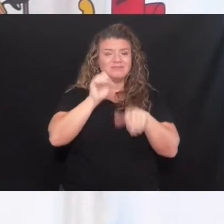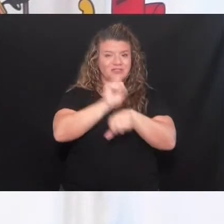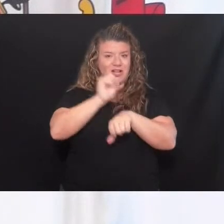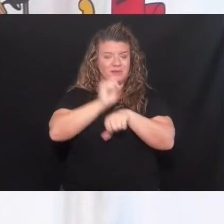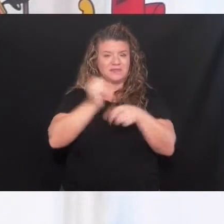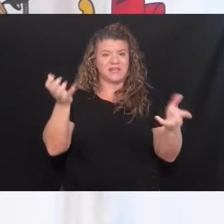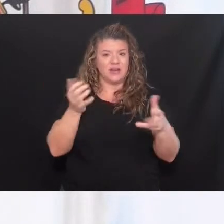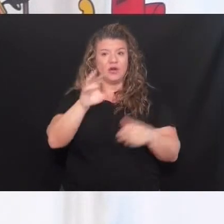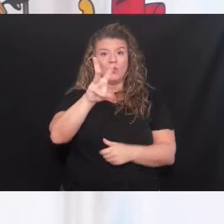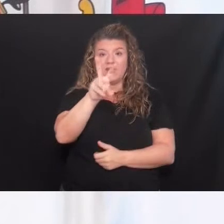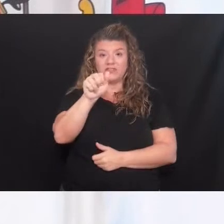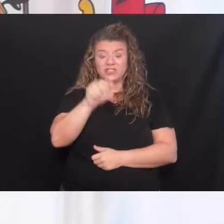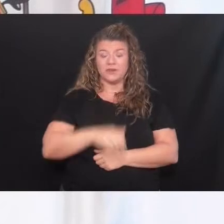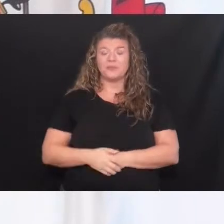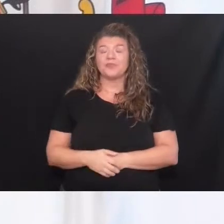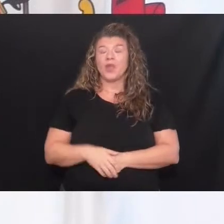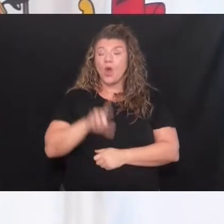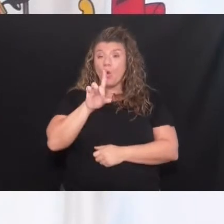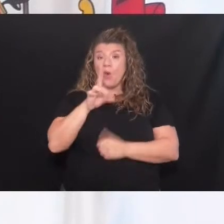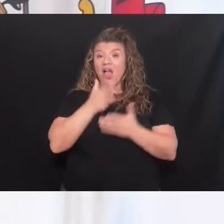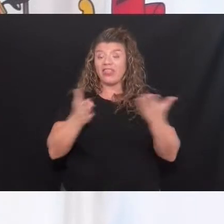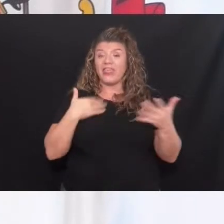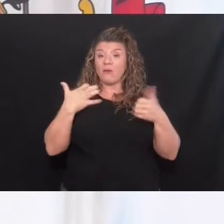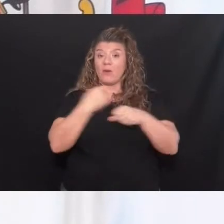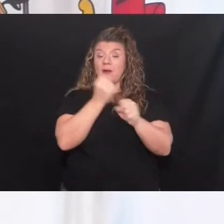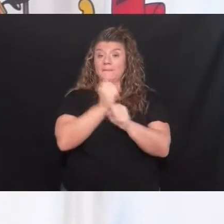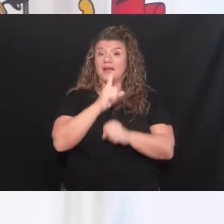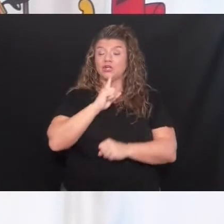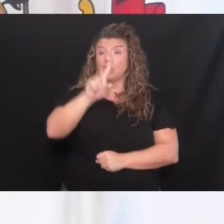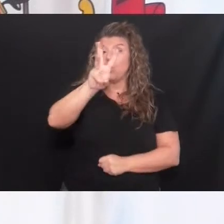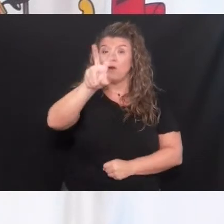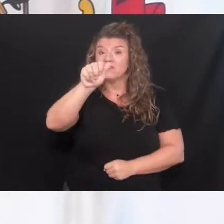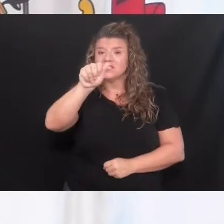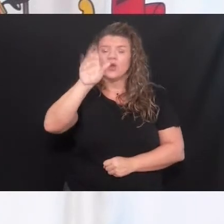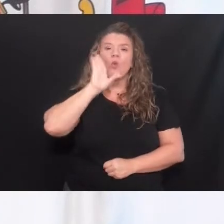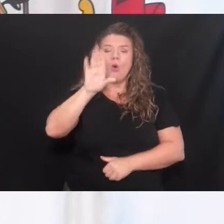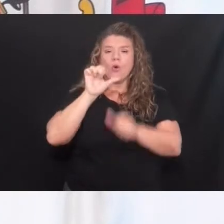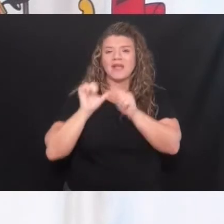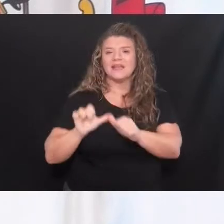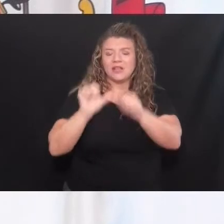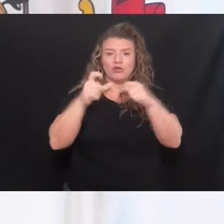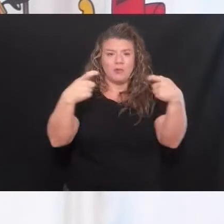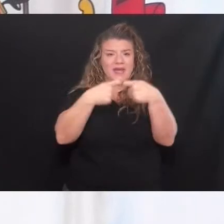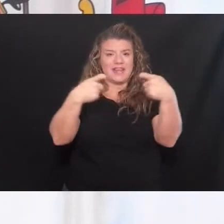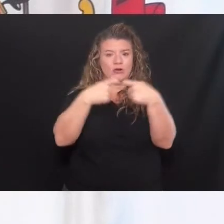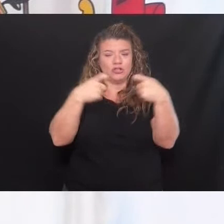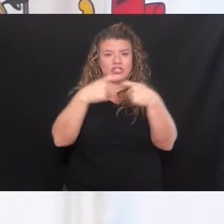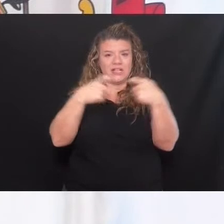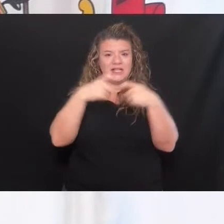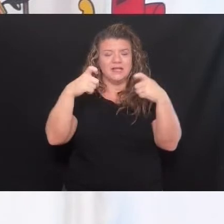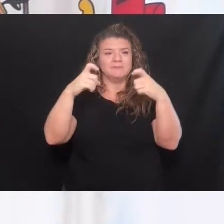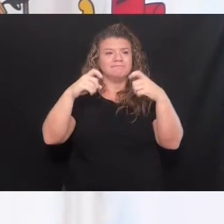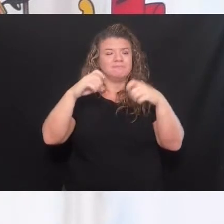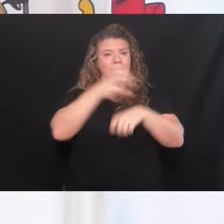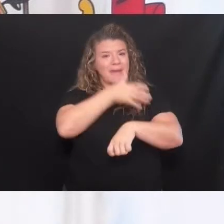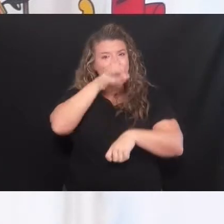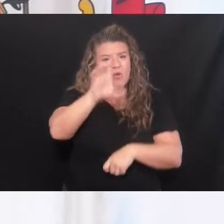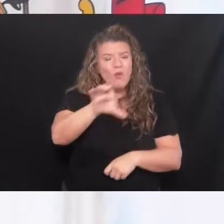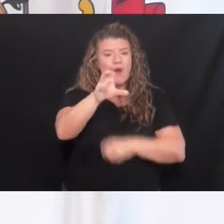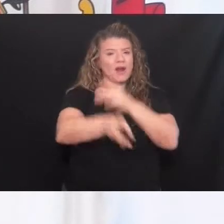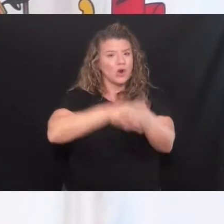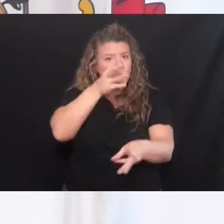Virginia. One thing we want to ensure is that West Virginians will continue to be an energy powerhouse for the entire world.